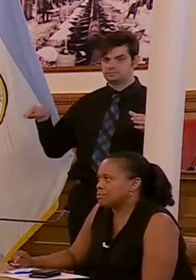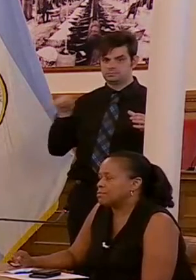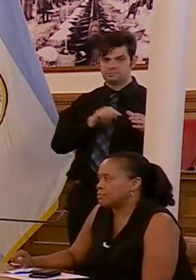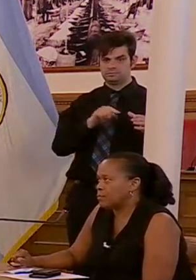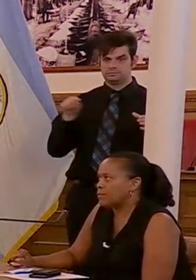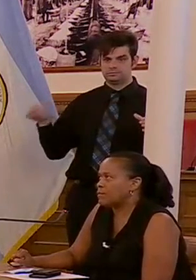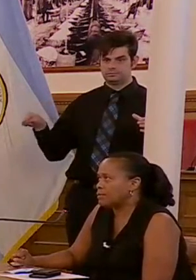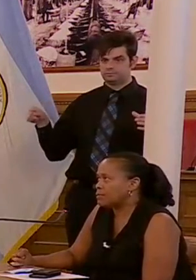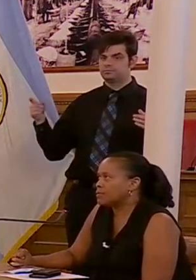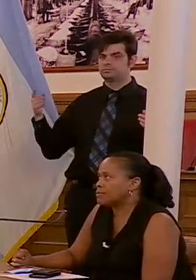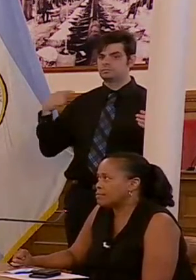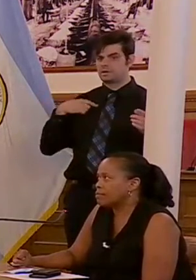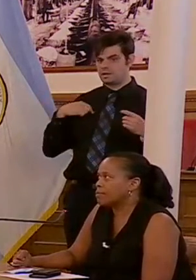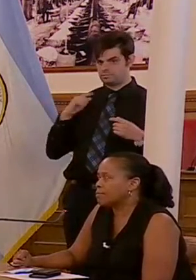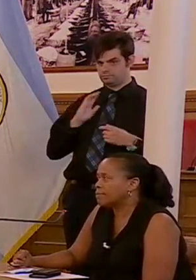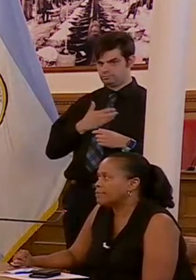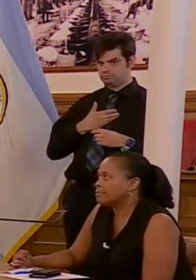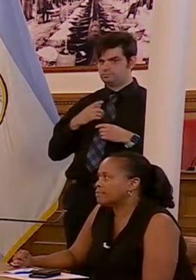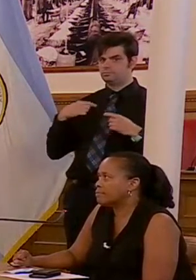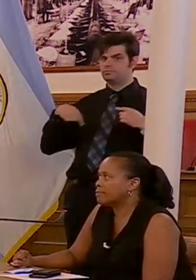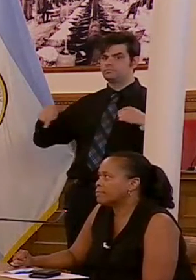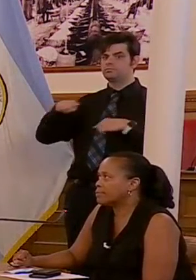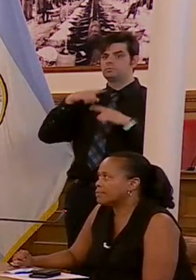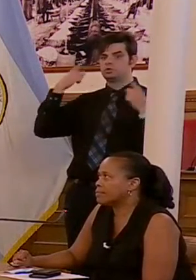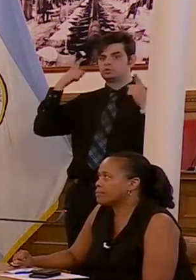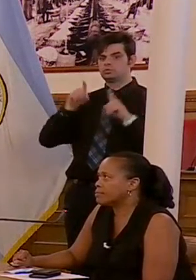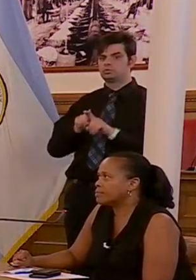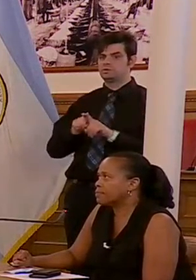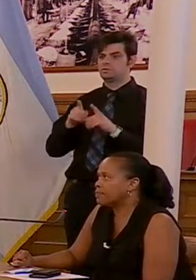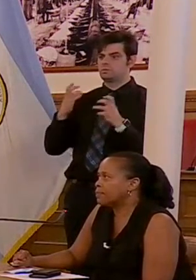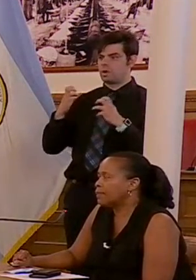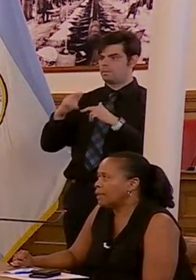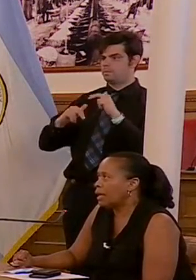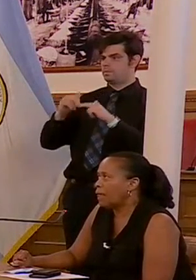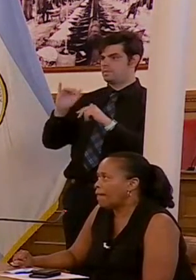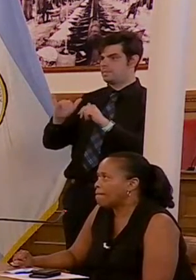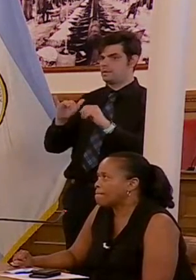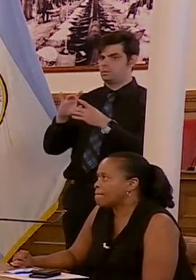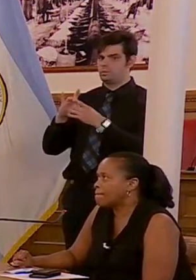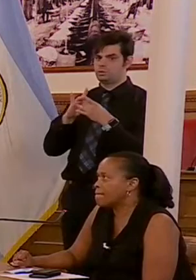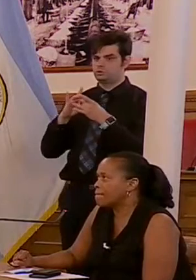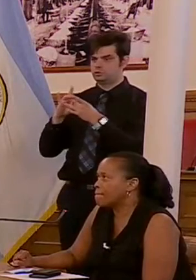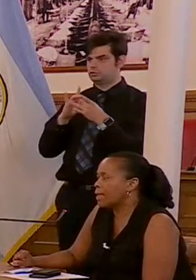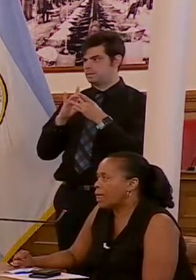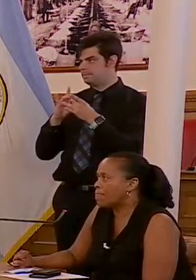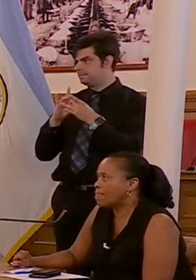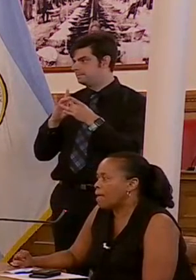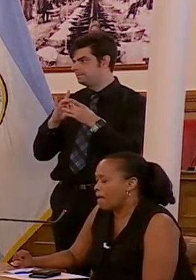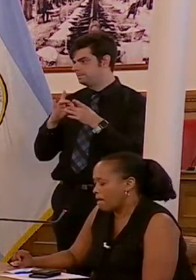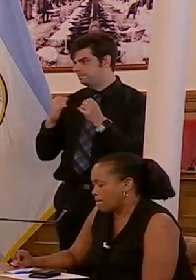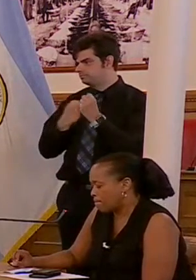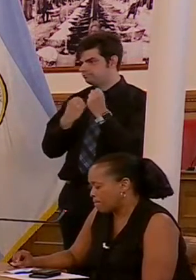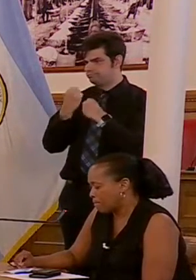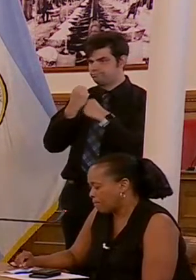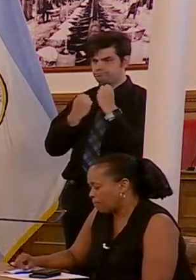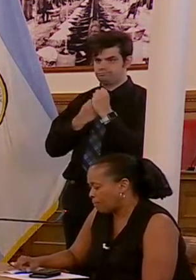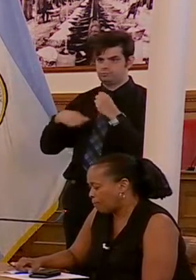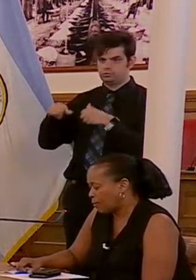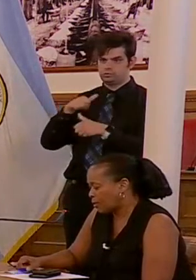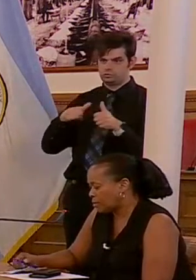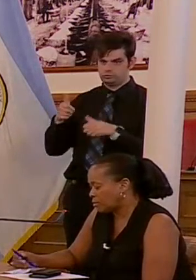building that relationship with them. We and I specifically see great value in the role of the Citizen Review